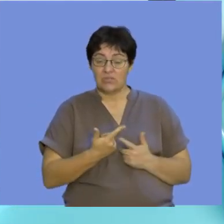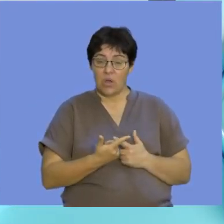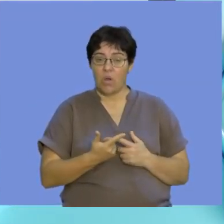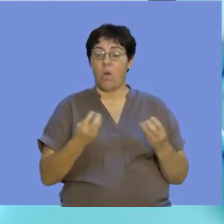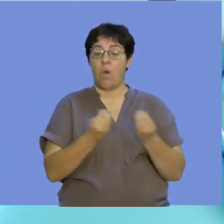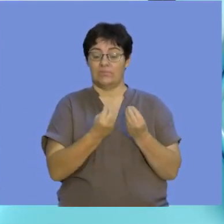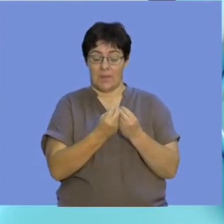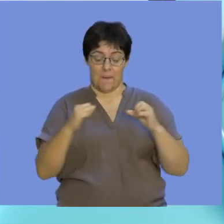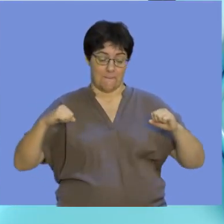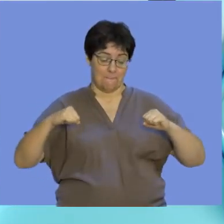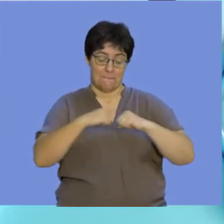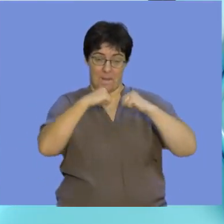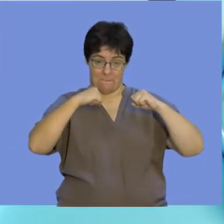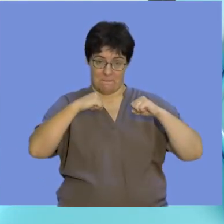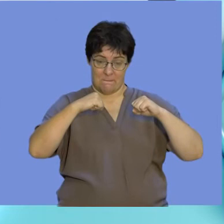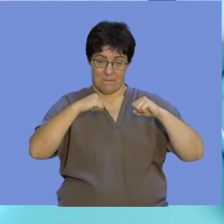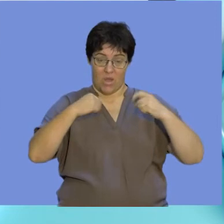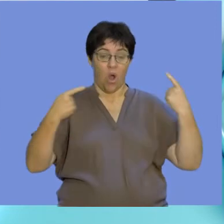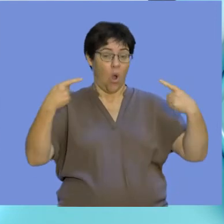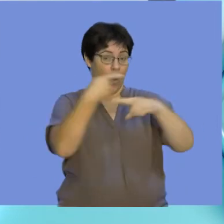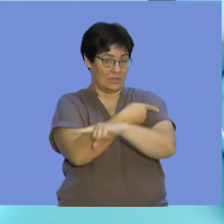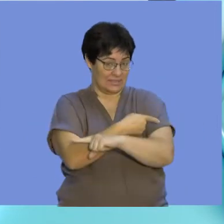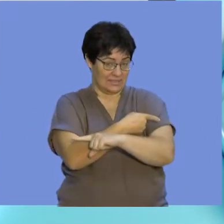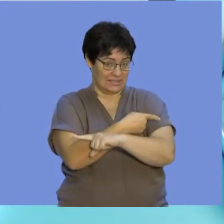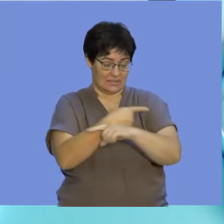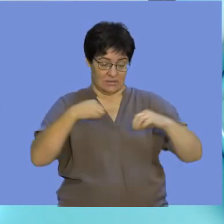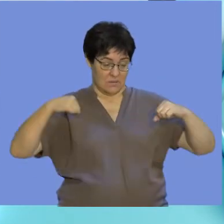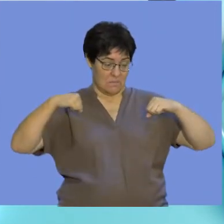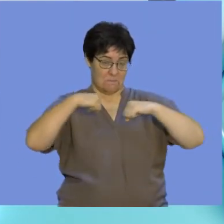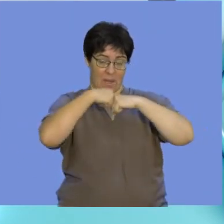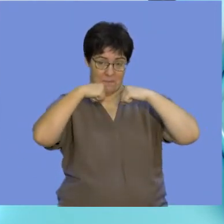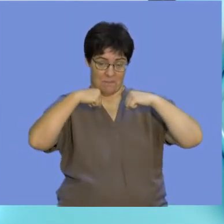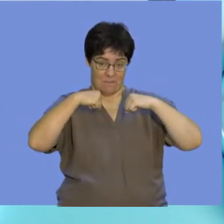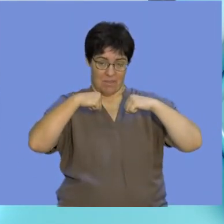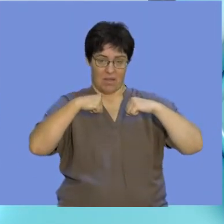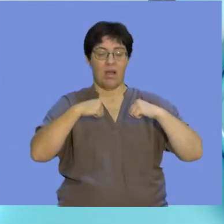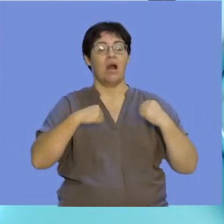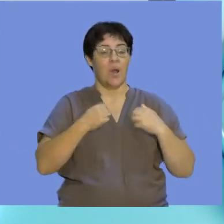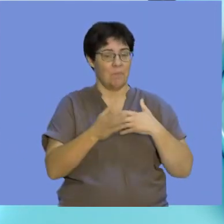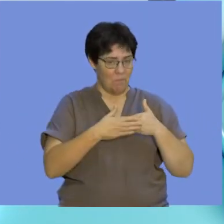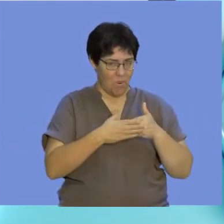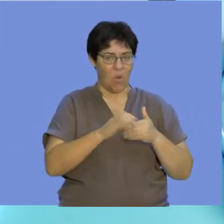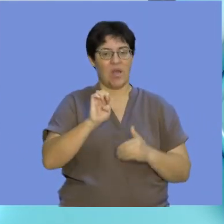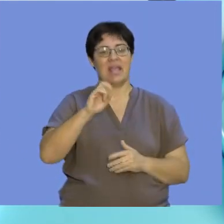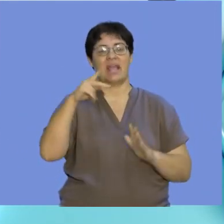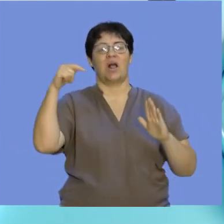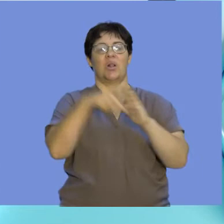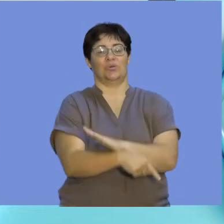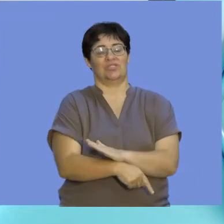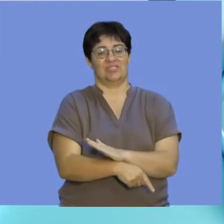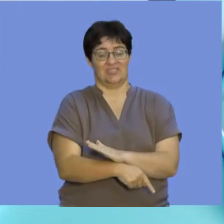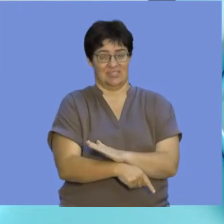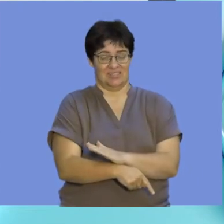objects collide with each other and they go in opposite directions, more kinetic energy is